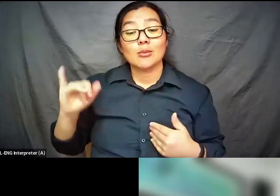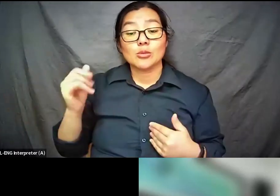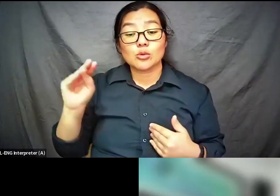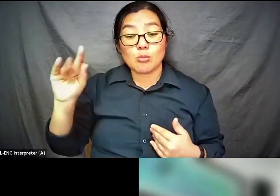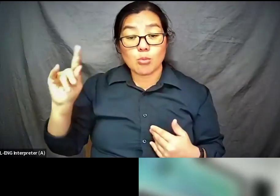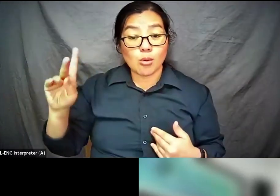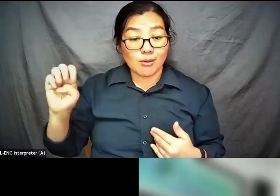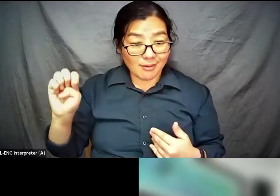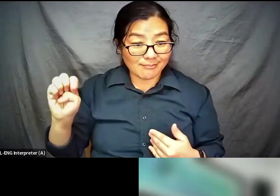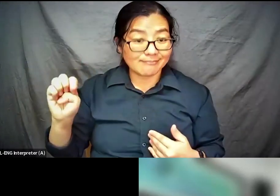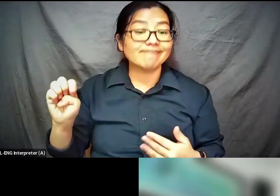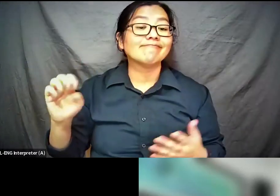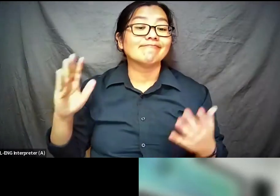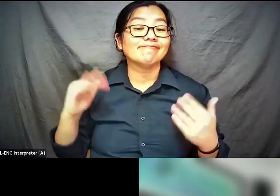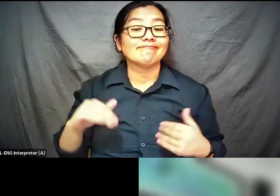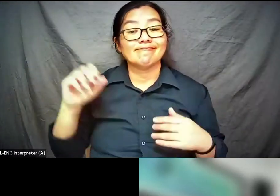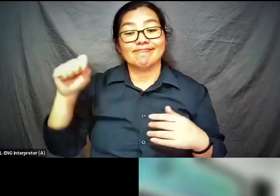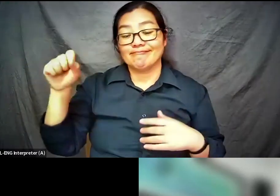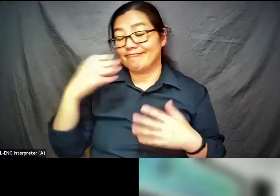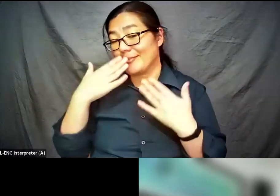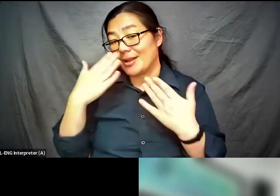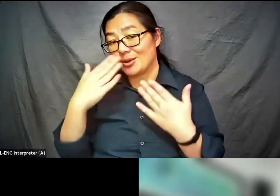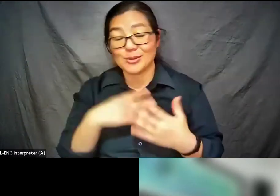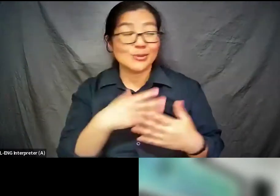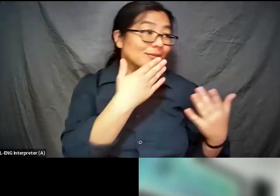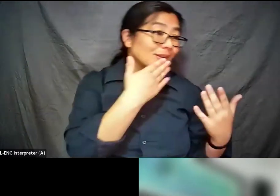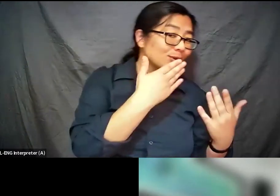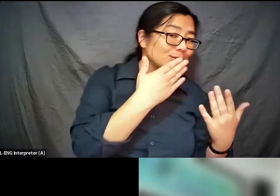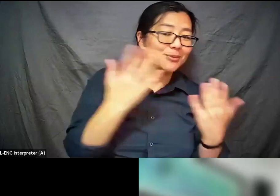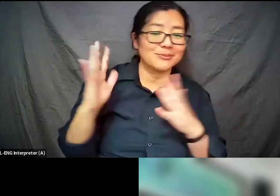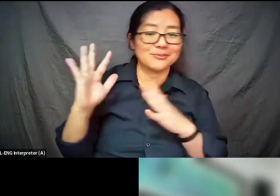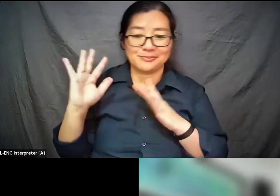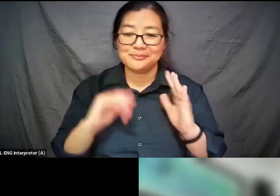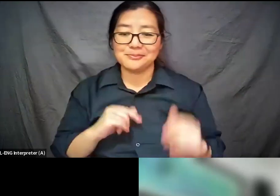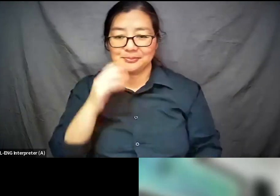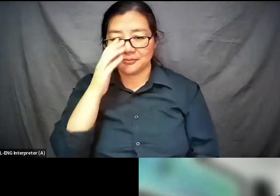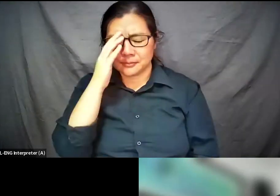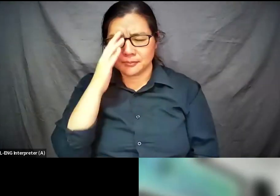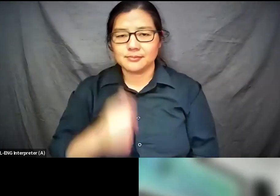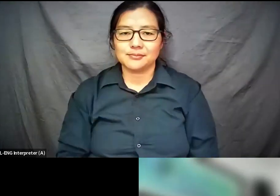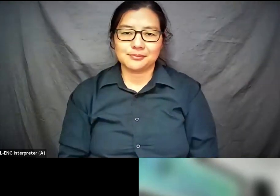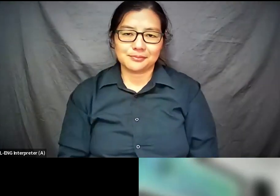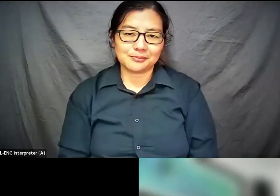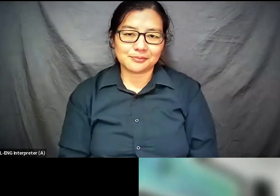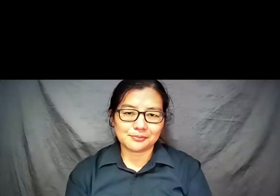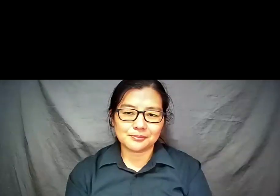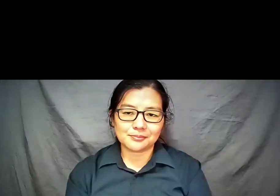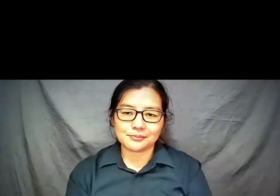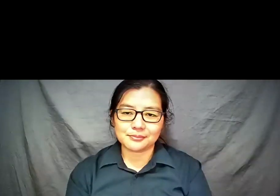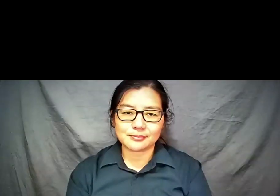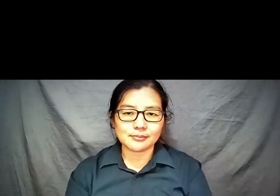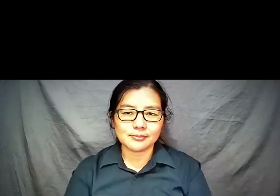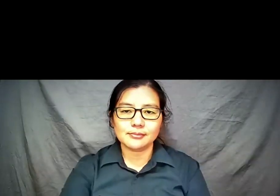As yours is more of an archival project, how do you deal with